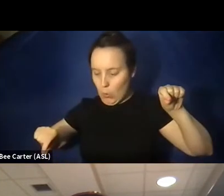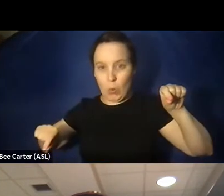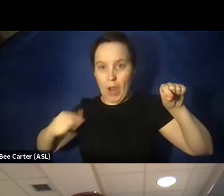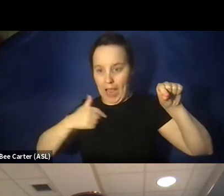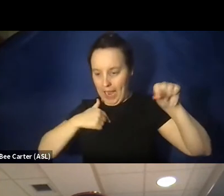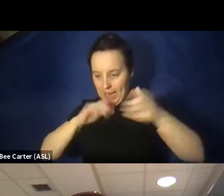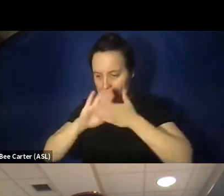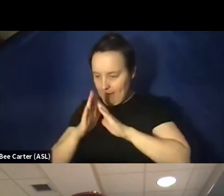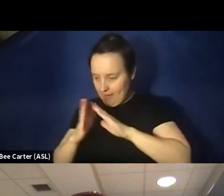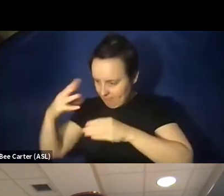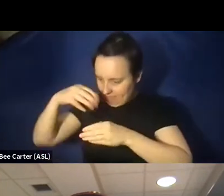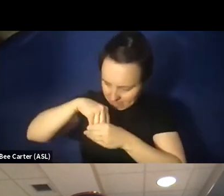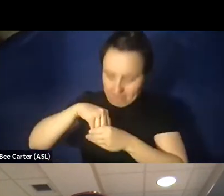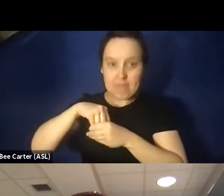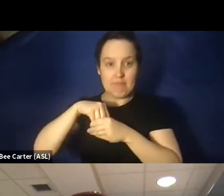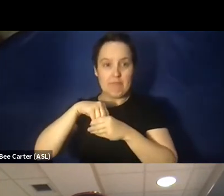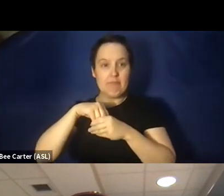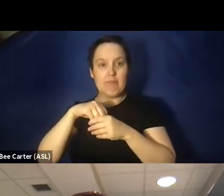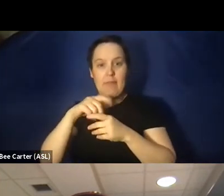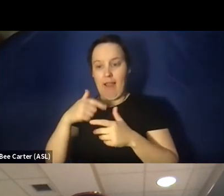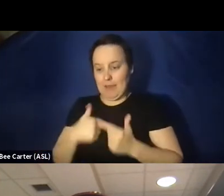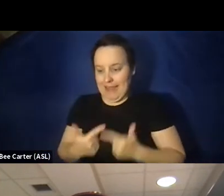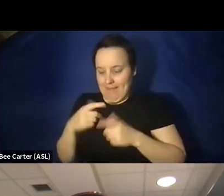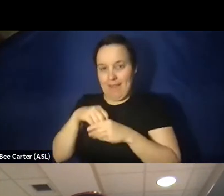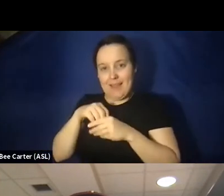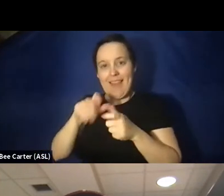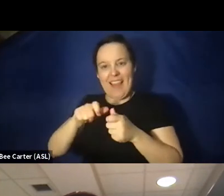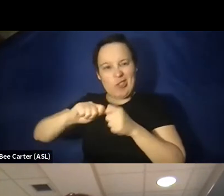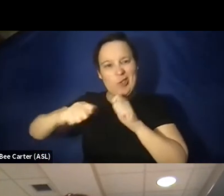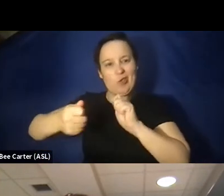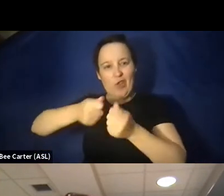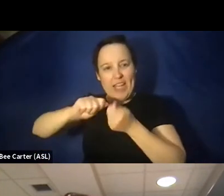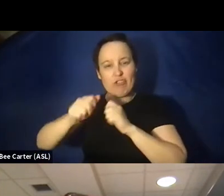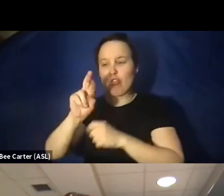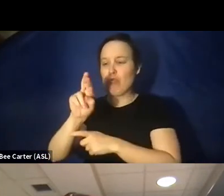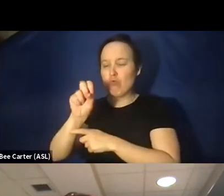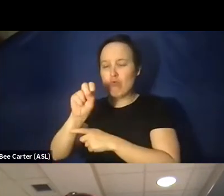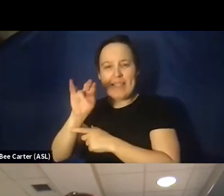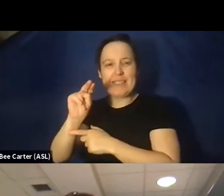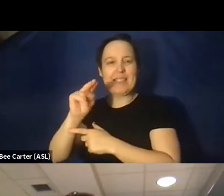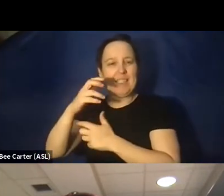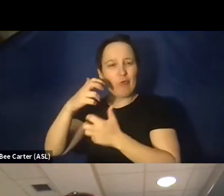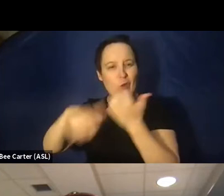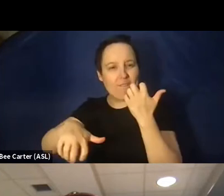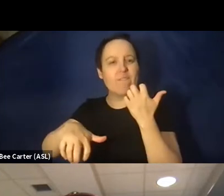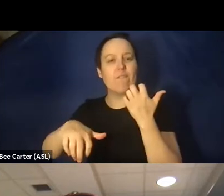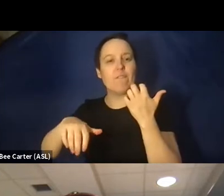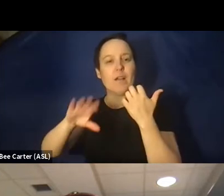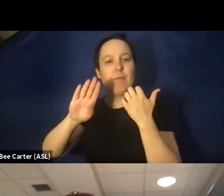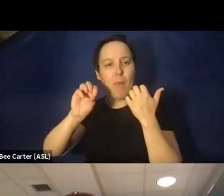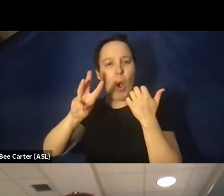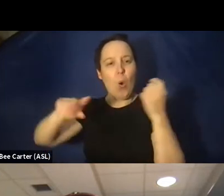in the stretchy, rosiny sort of roughness of the experience of the bow as it hit the